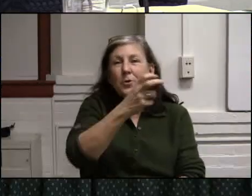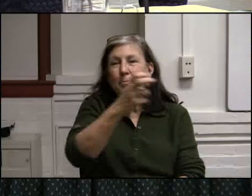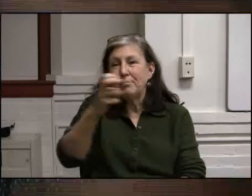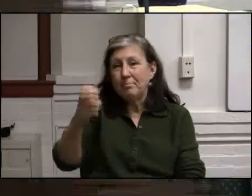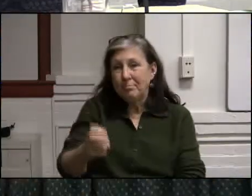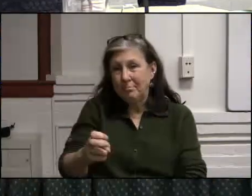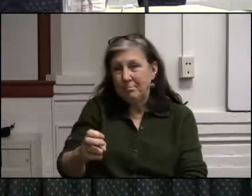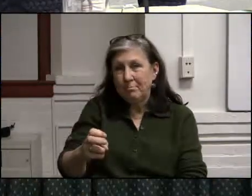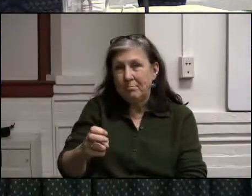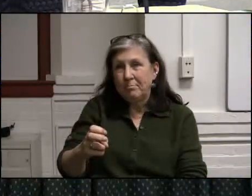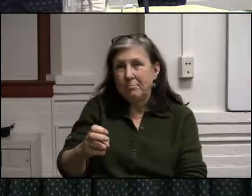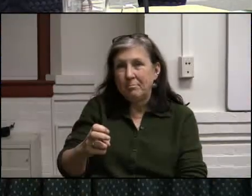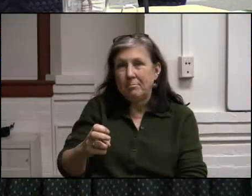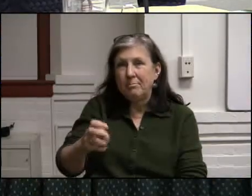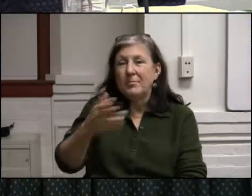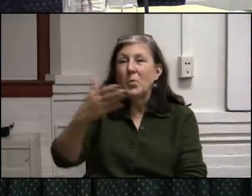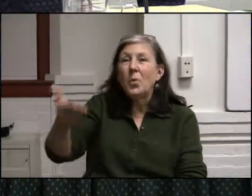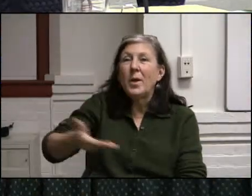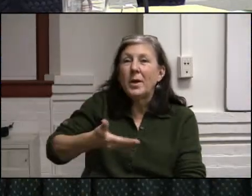Welcome.